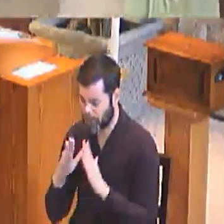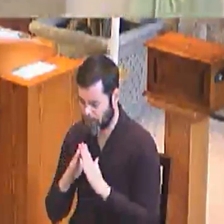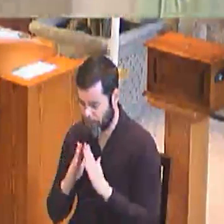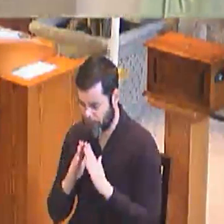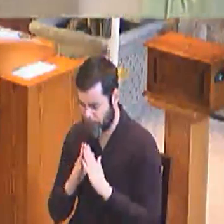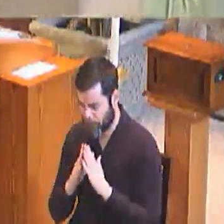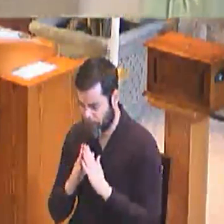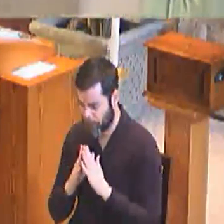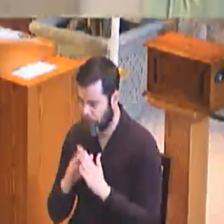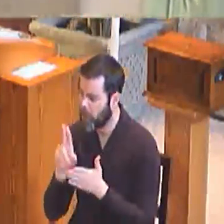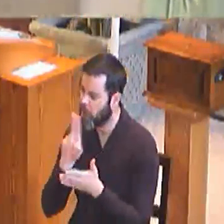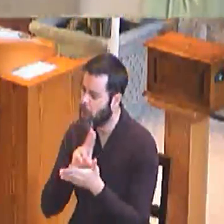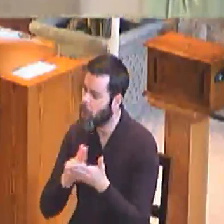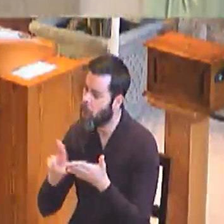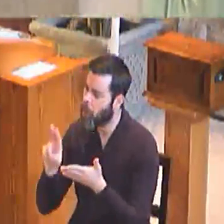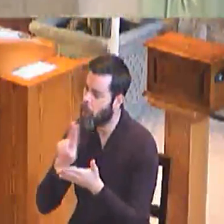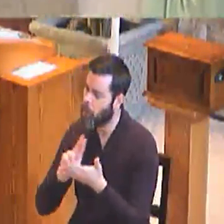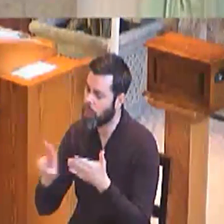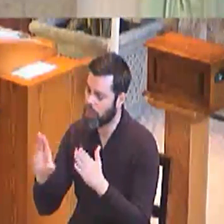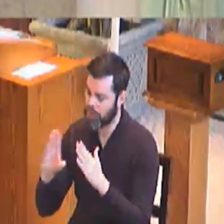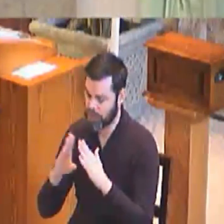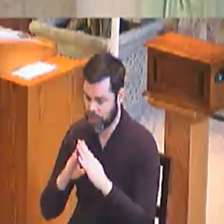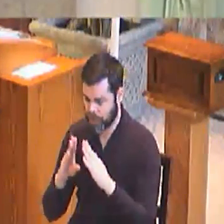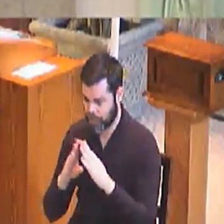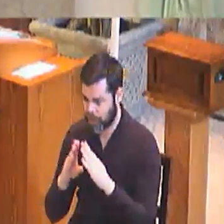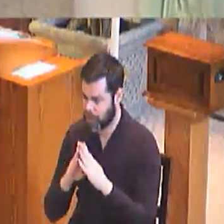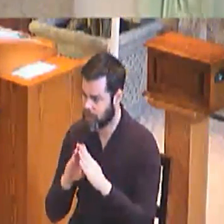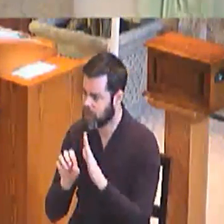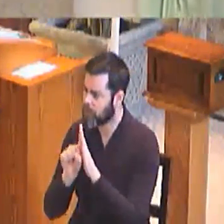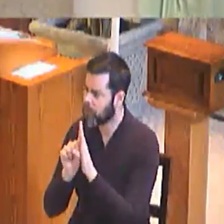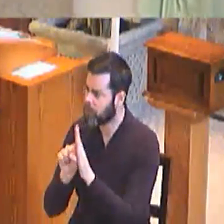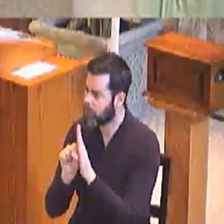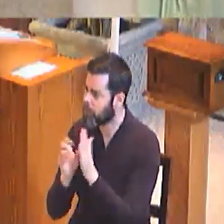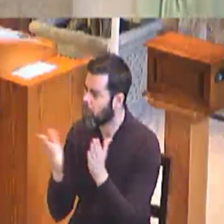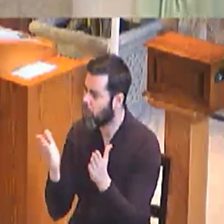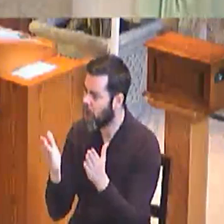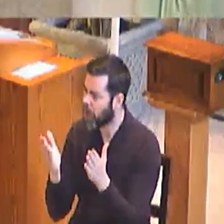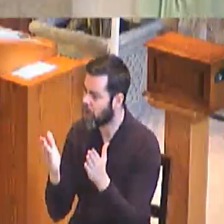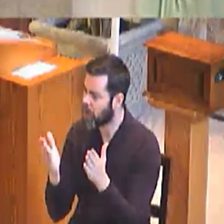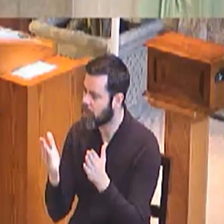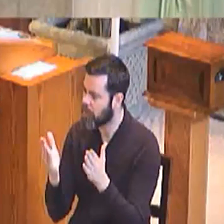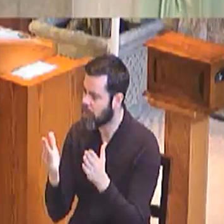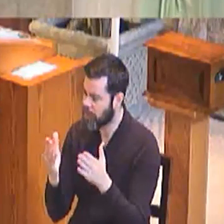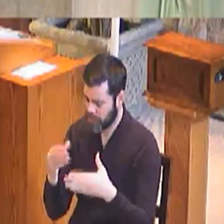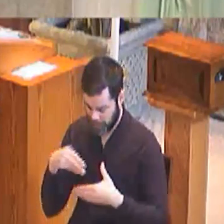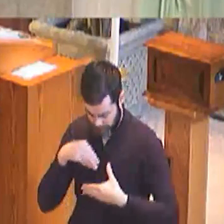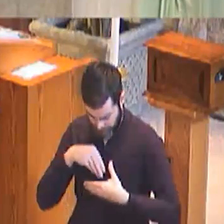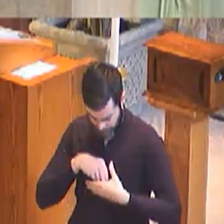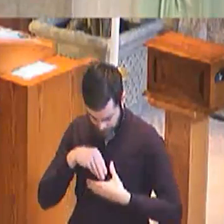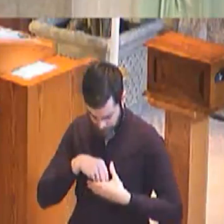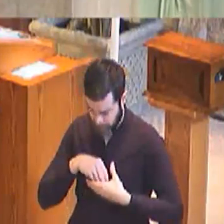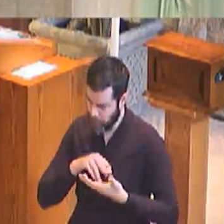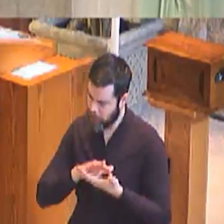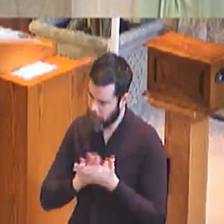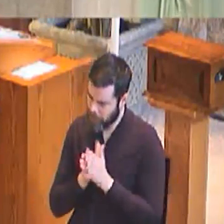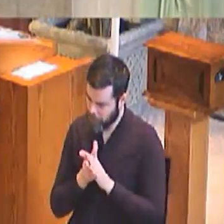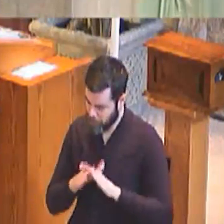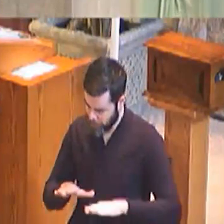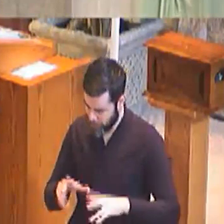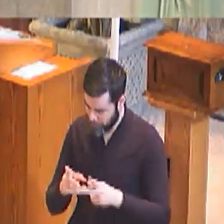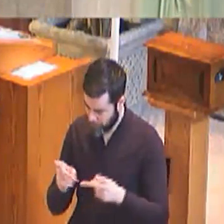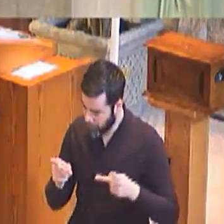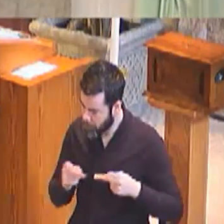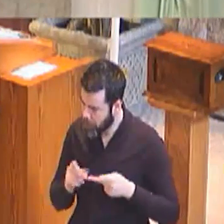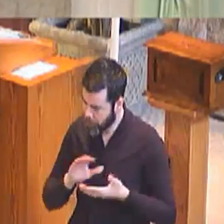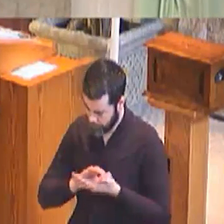the holy city, symbolizes within us the habitation of peace, possession of